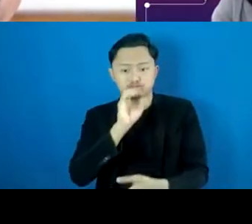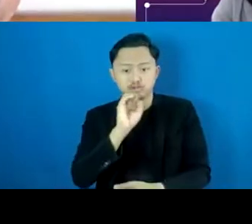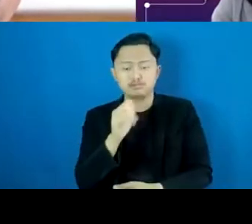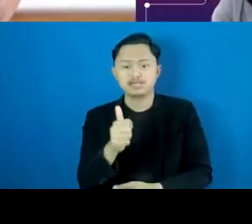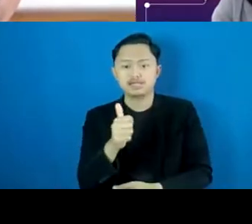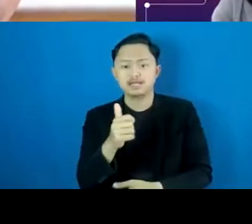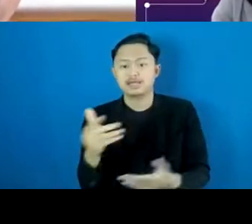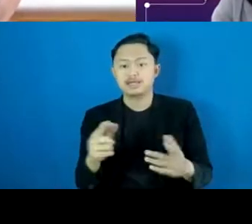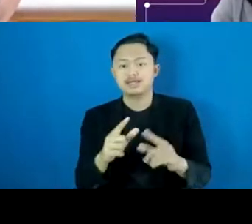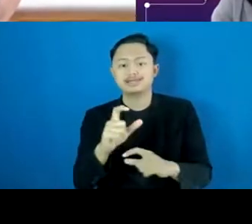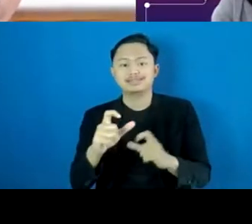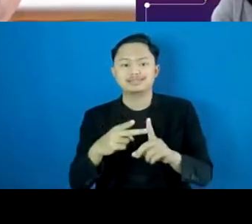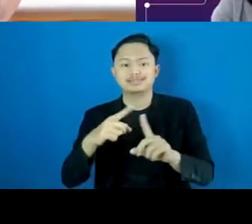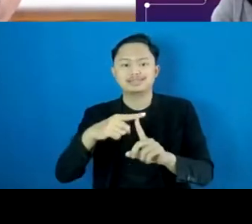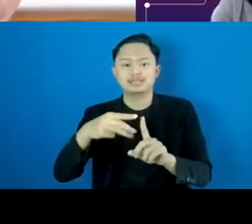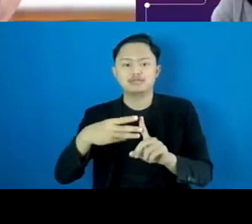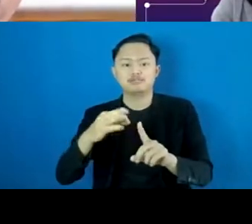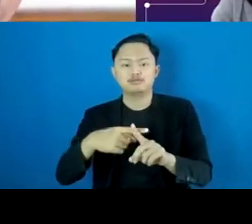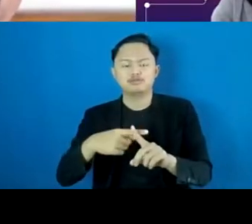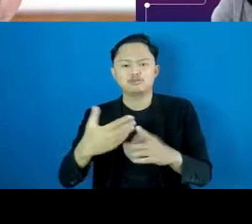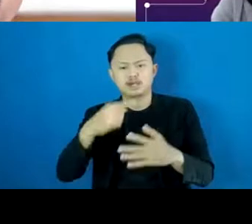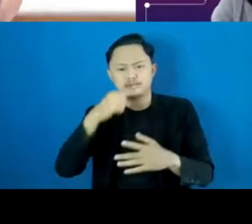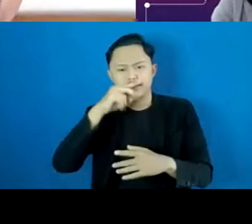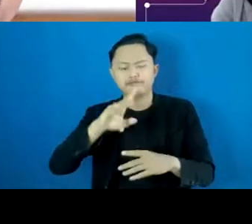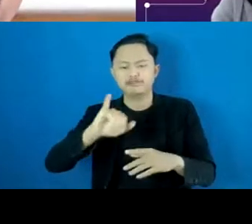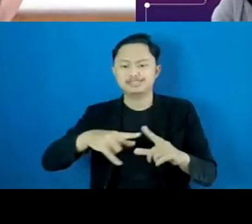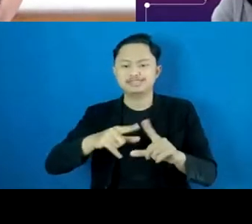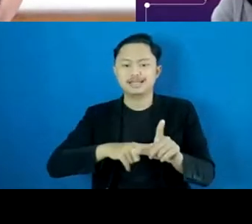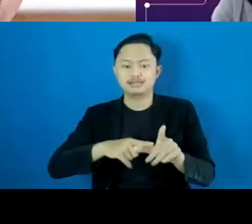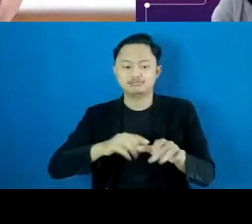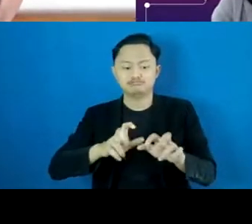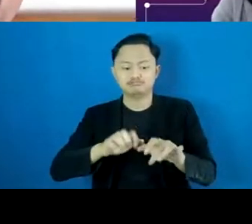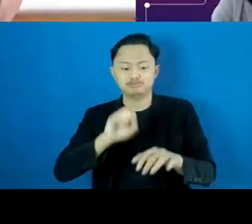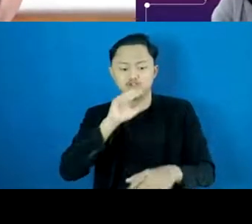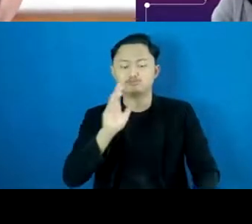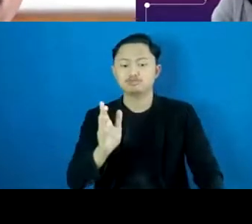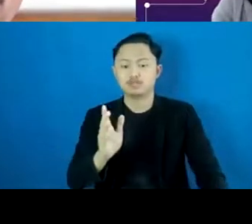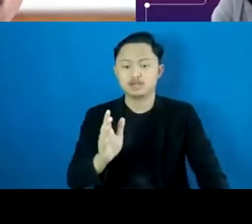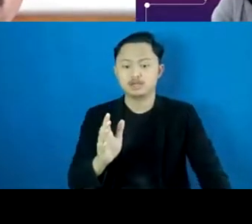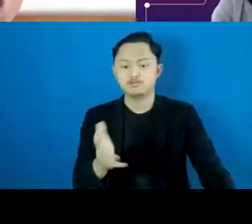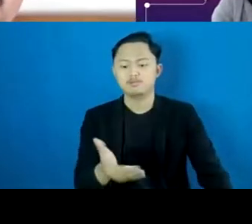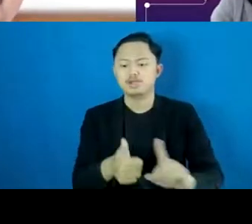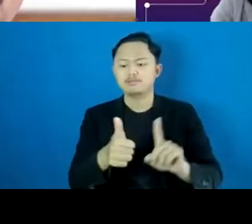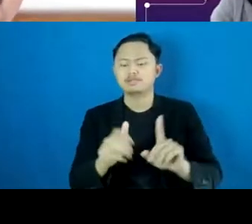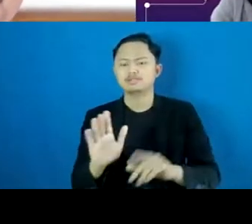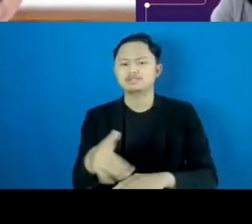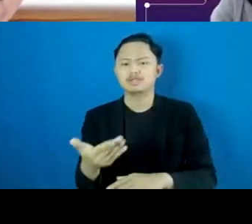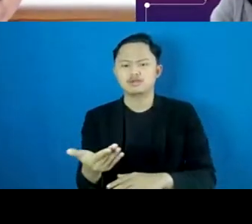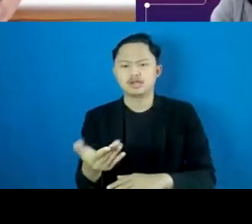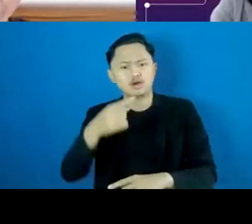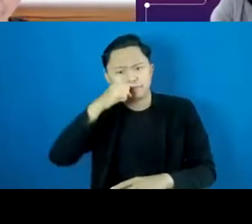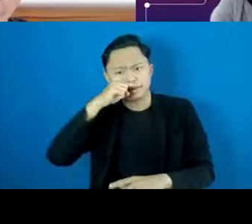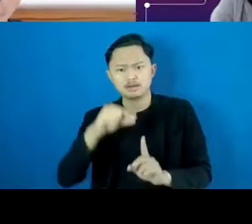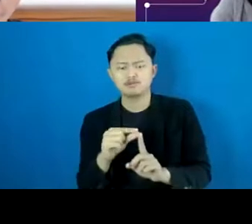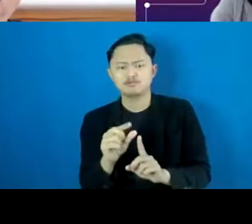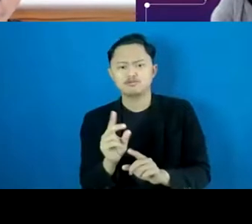box, Mr. Vijay has already answered as well, 16 years. And Mr. Purianto has also asked, and then how